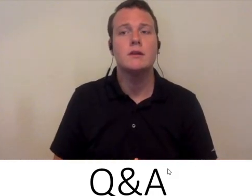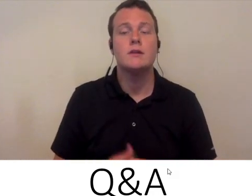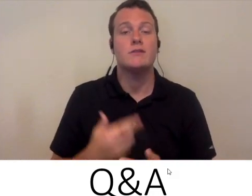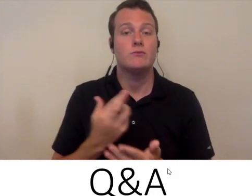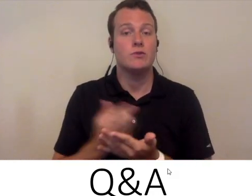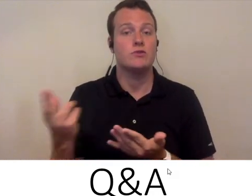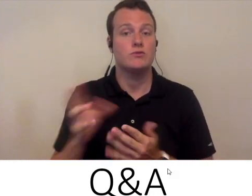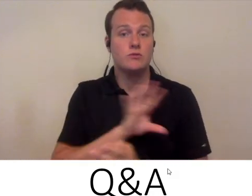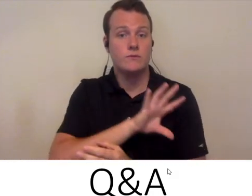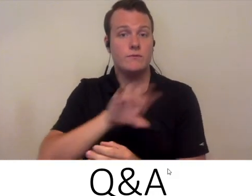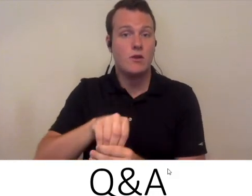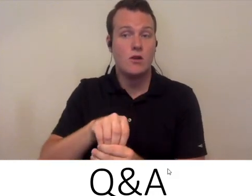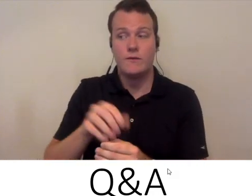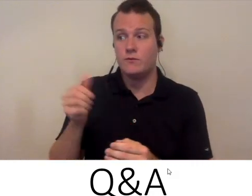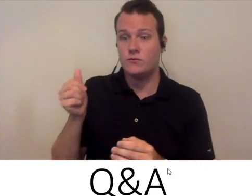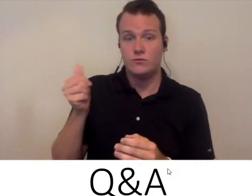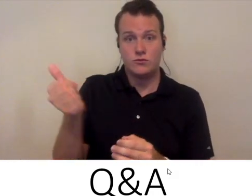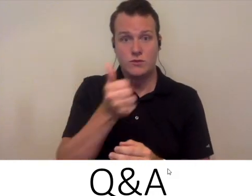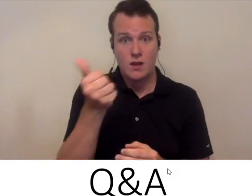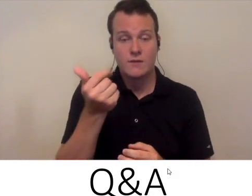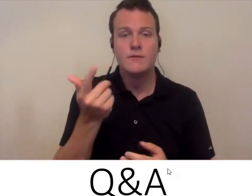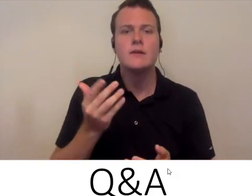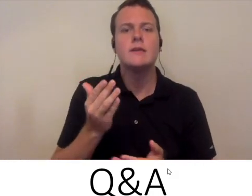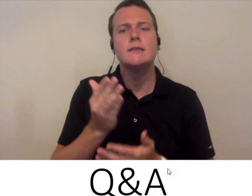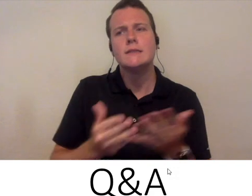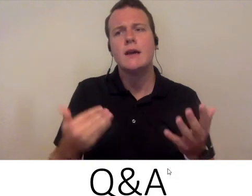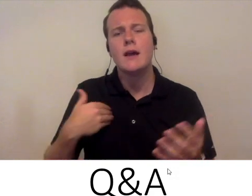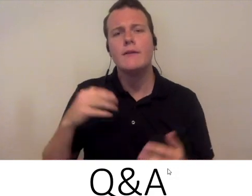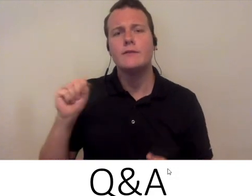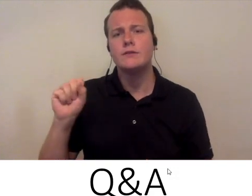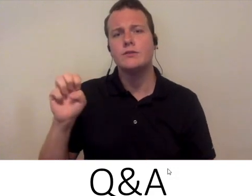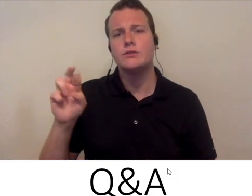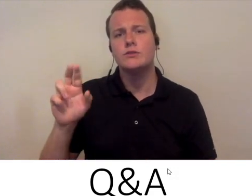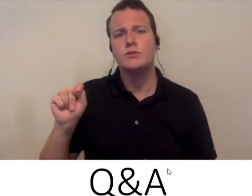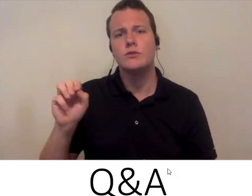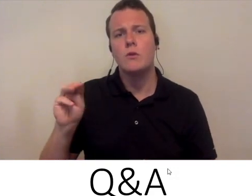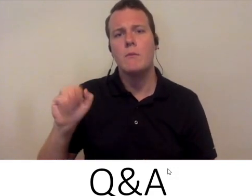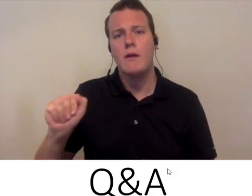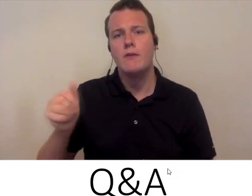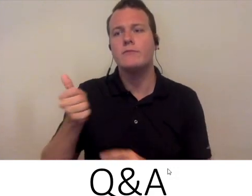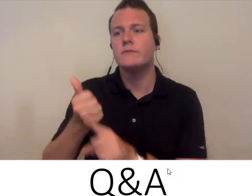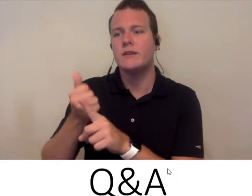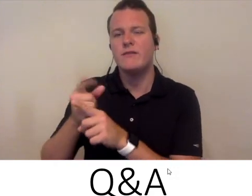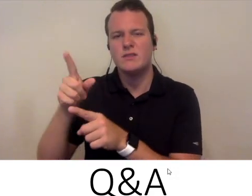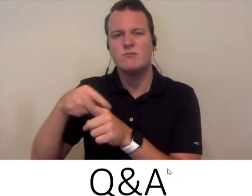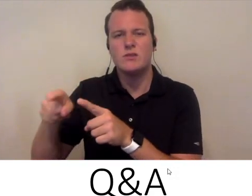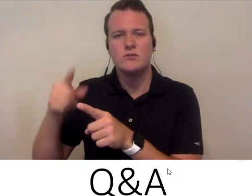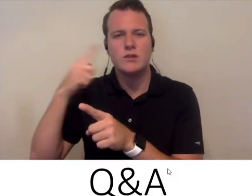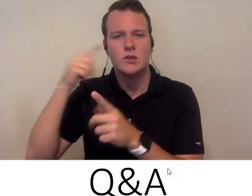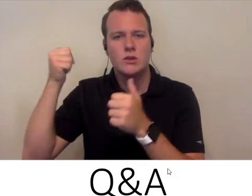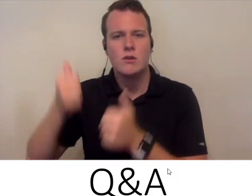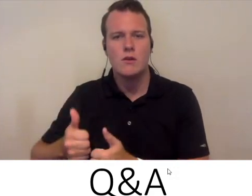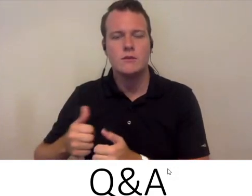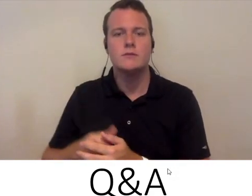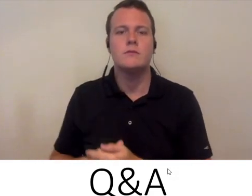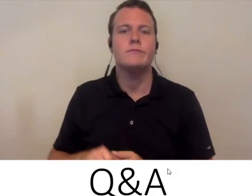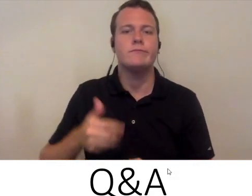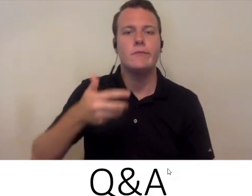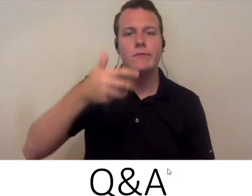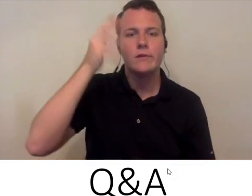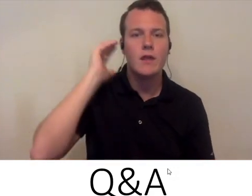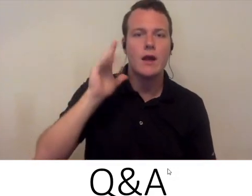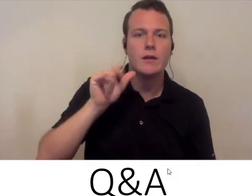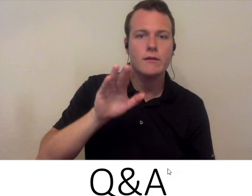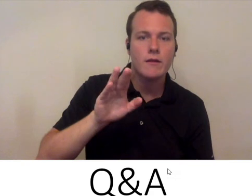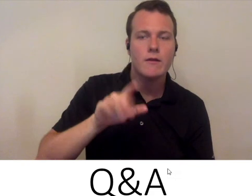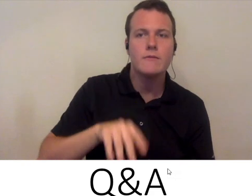yourself in. Some communities have Sertoma clubs, which specialize in hearing loss. You have the Lions Club, you